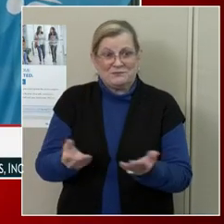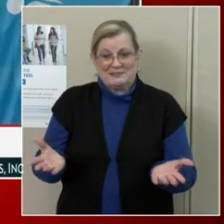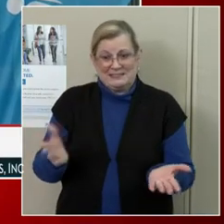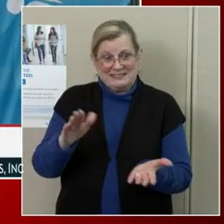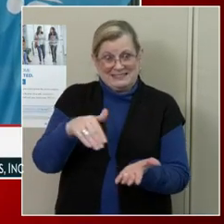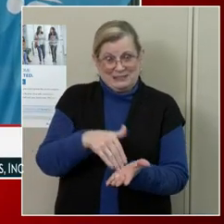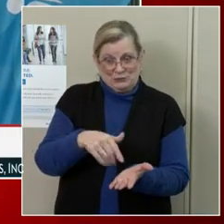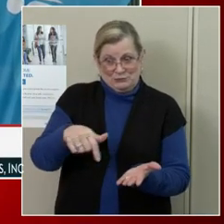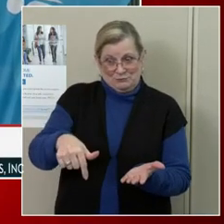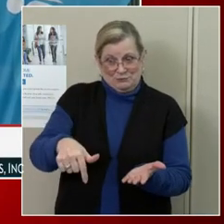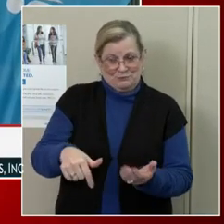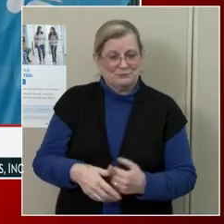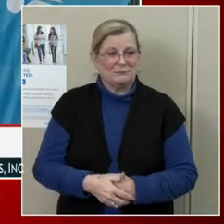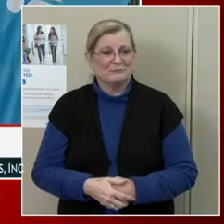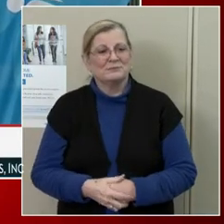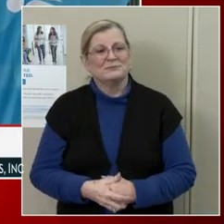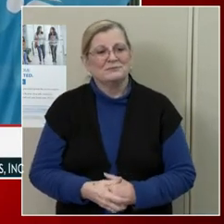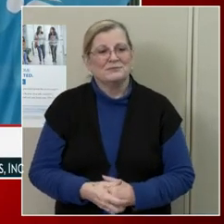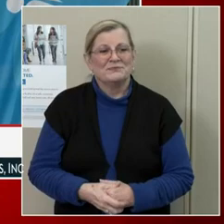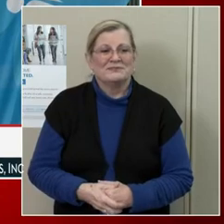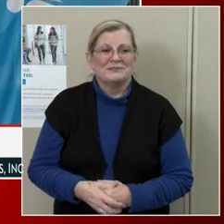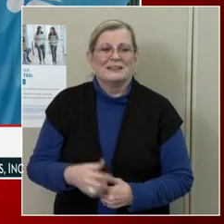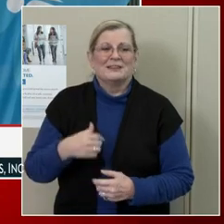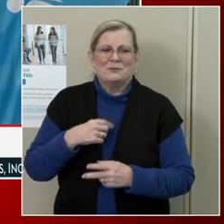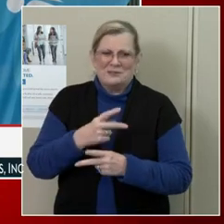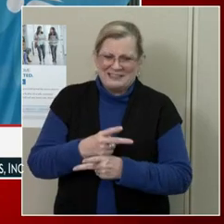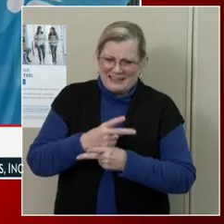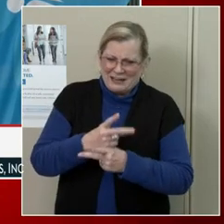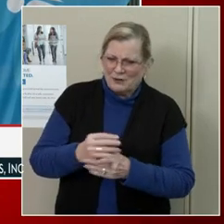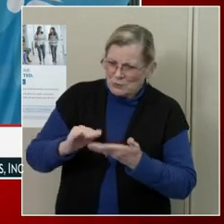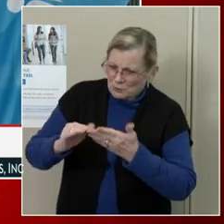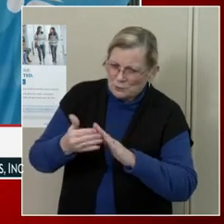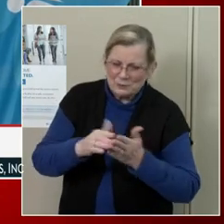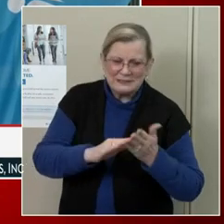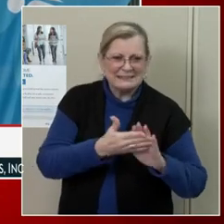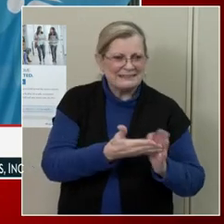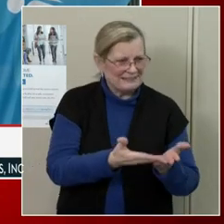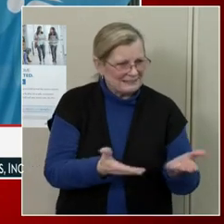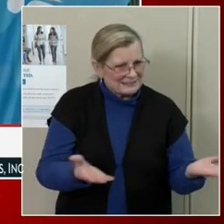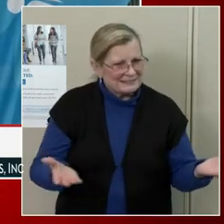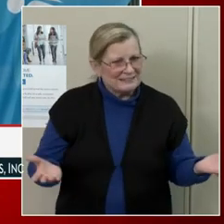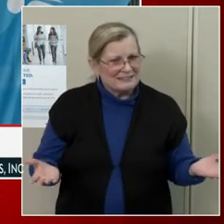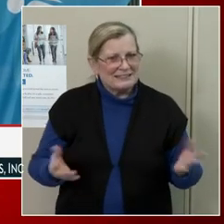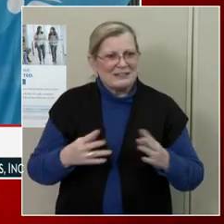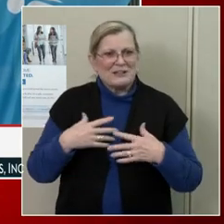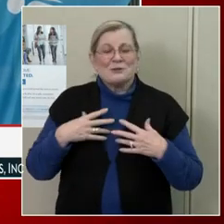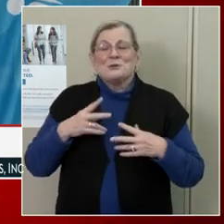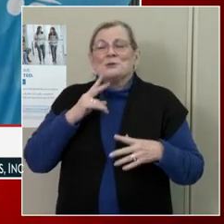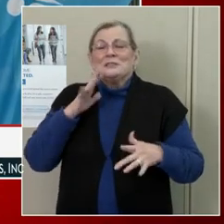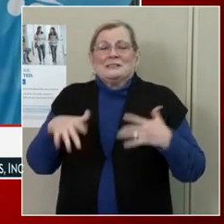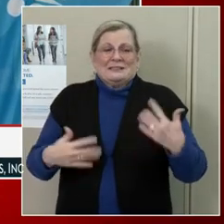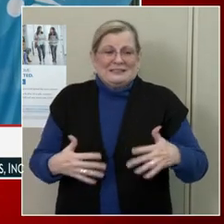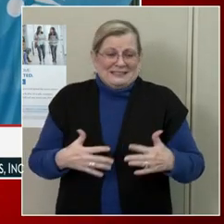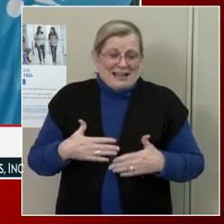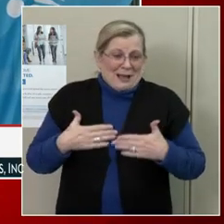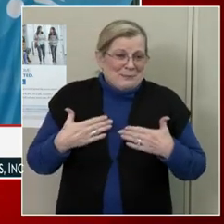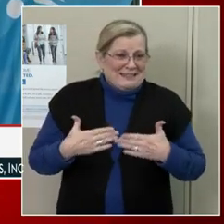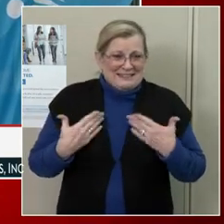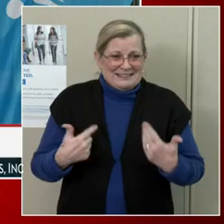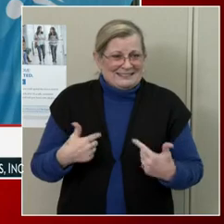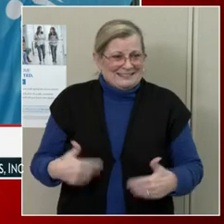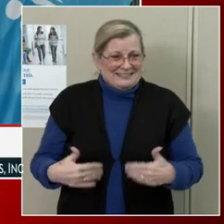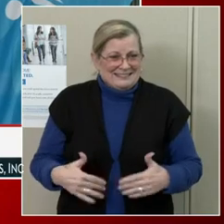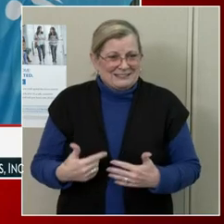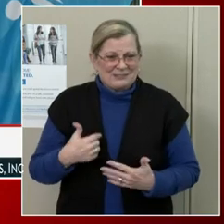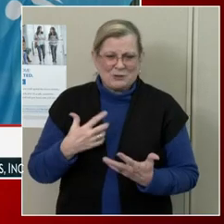This is what we do. We take care of the community, and we are very pleased to do that. I want to start by thanking